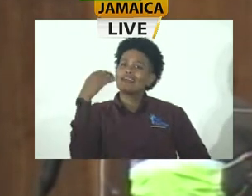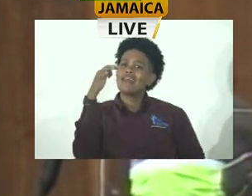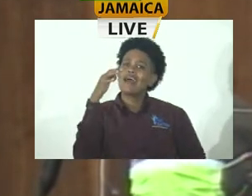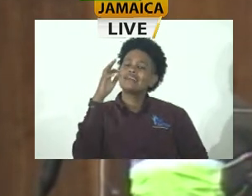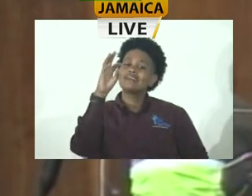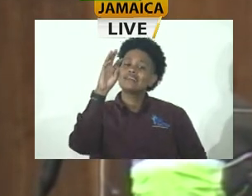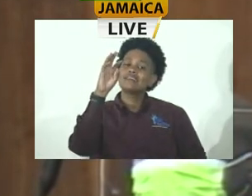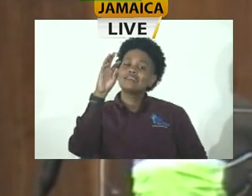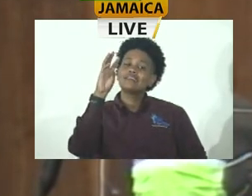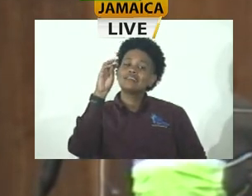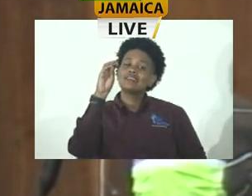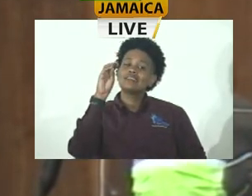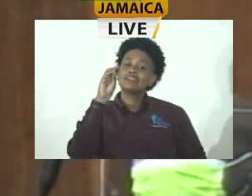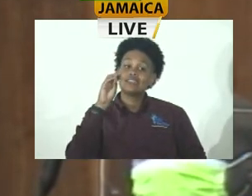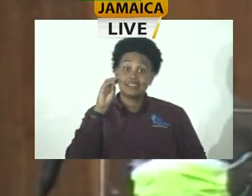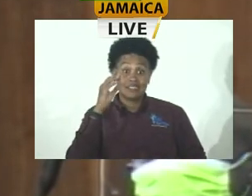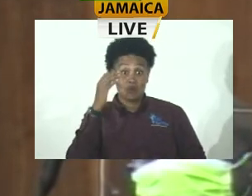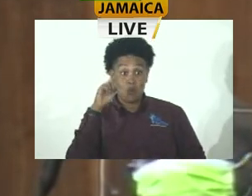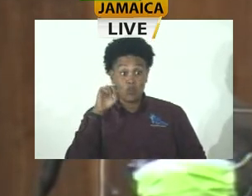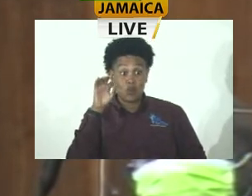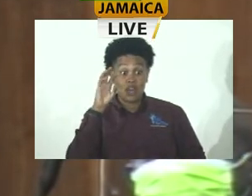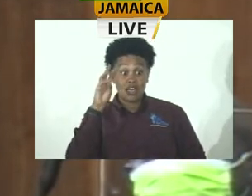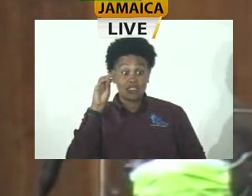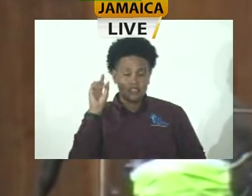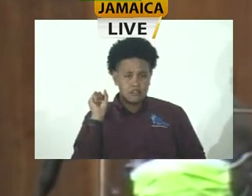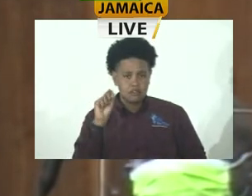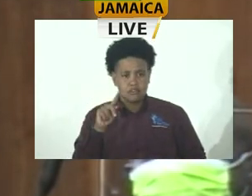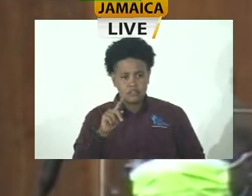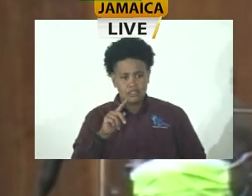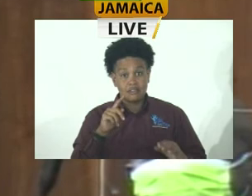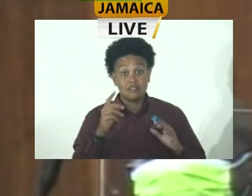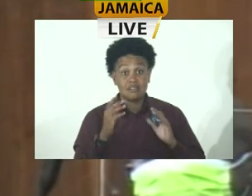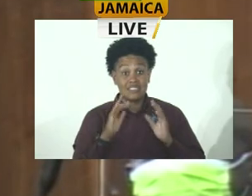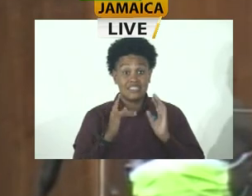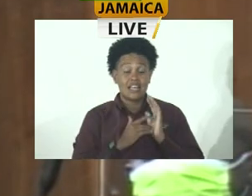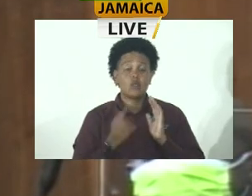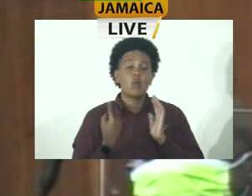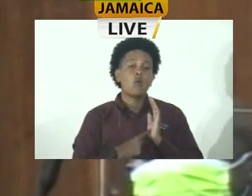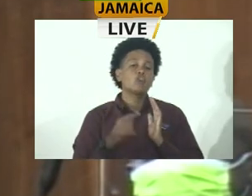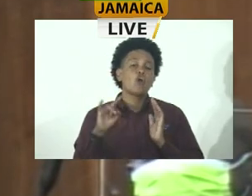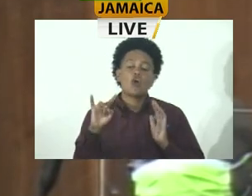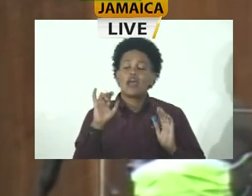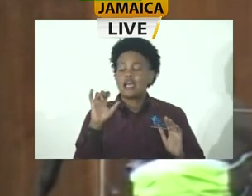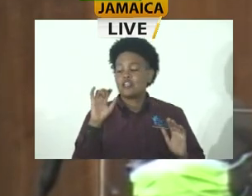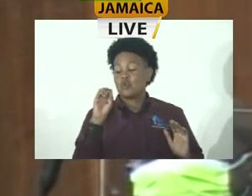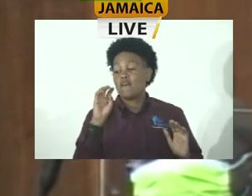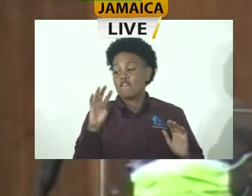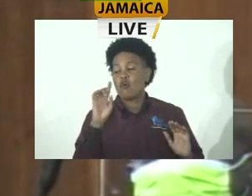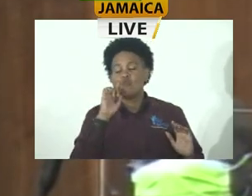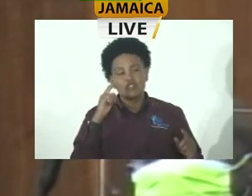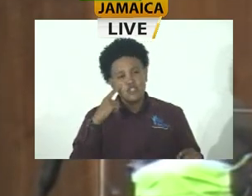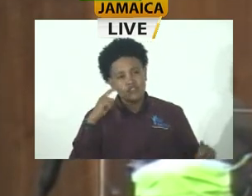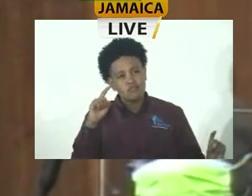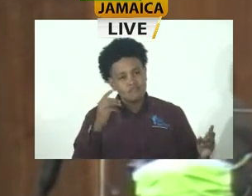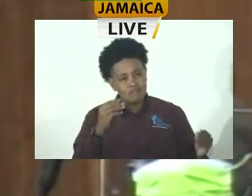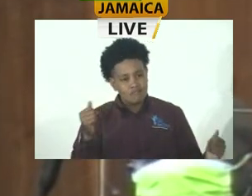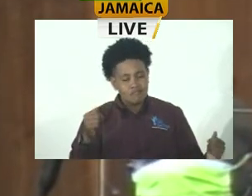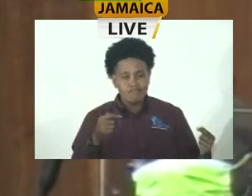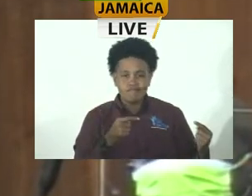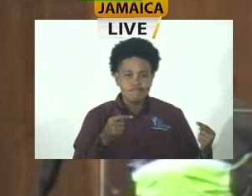cases which came into our centers 18 1804 of them were successfully